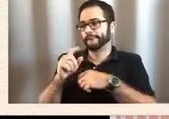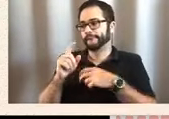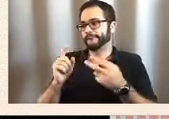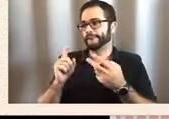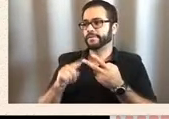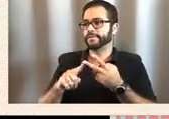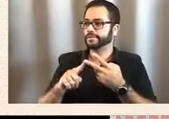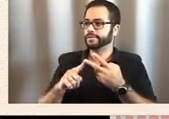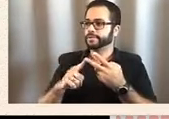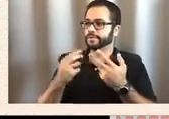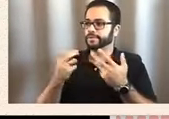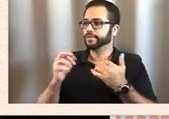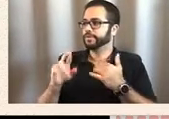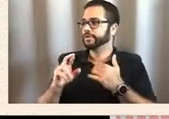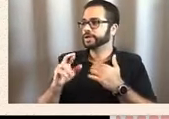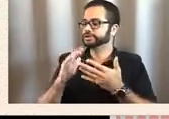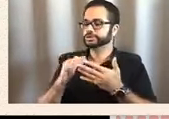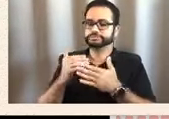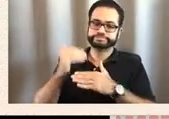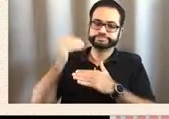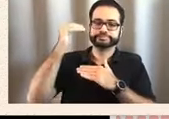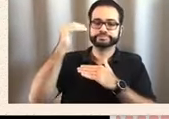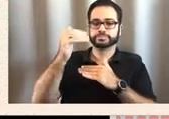reach the next step of